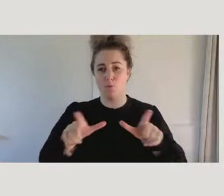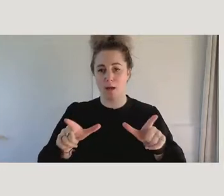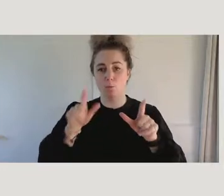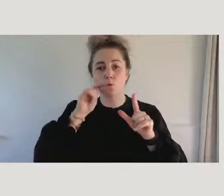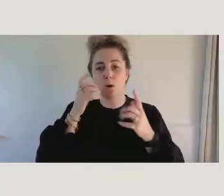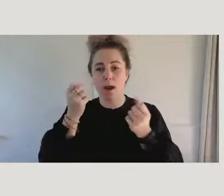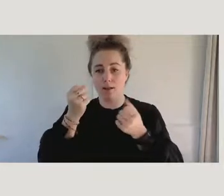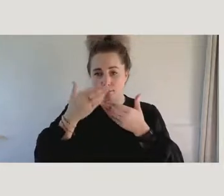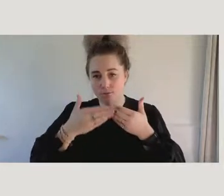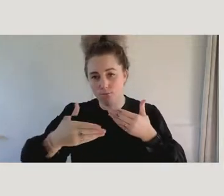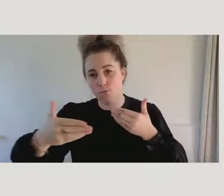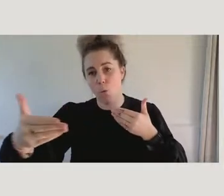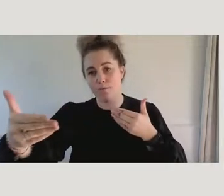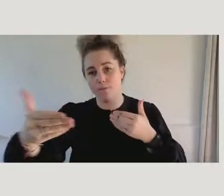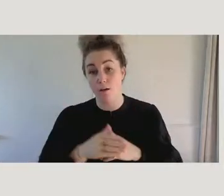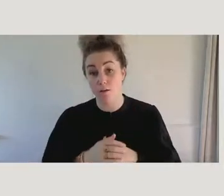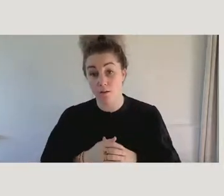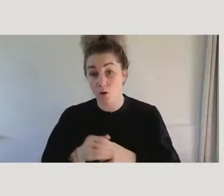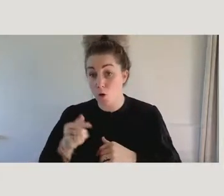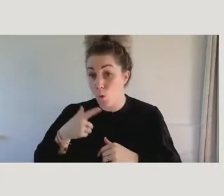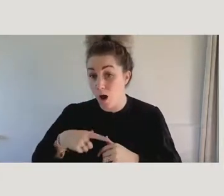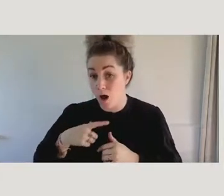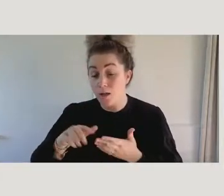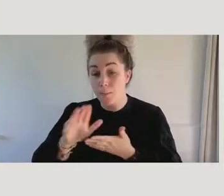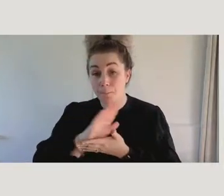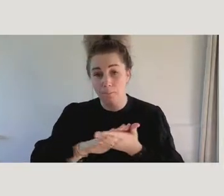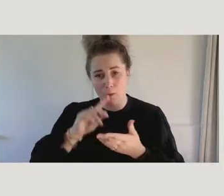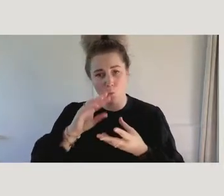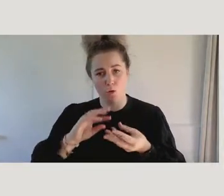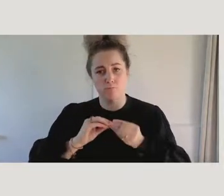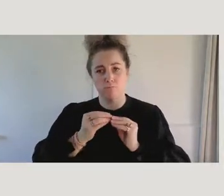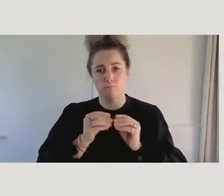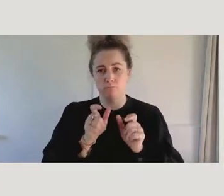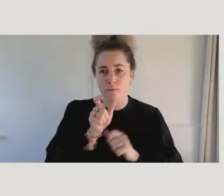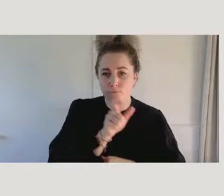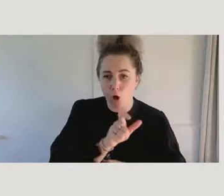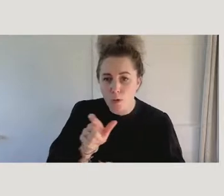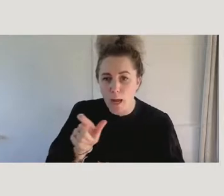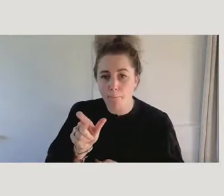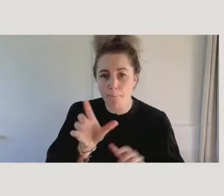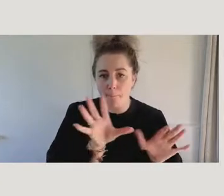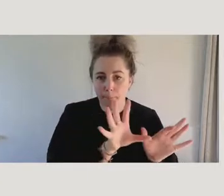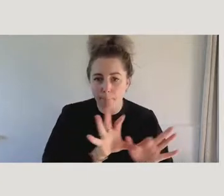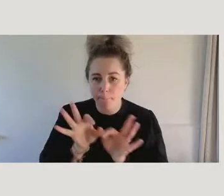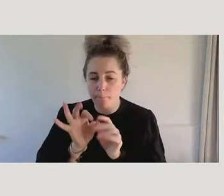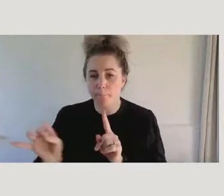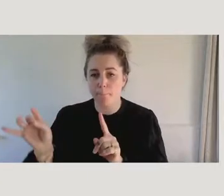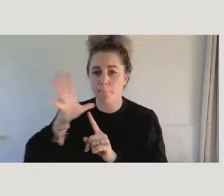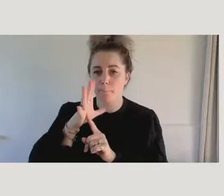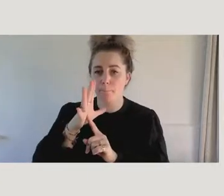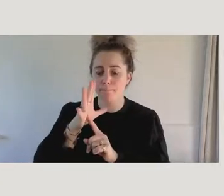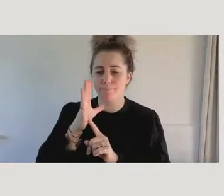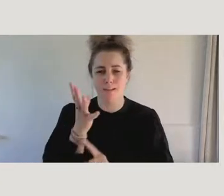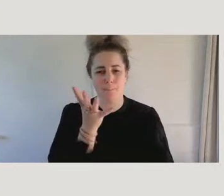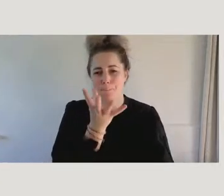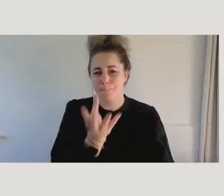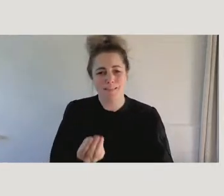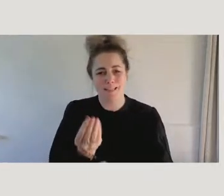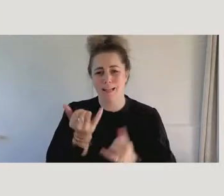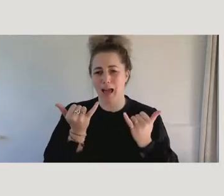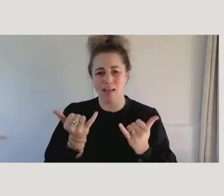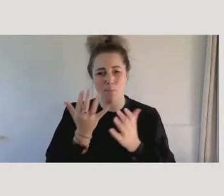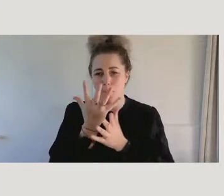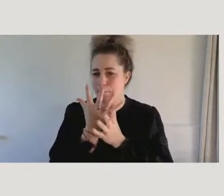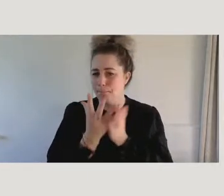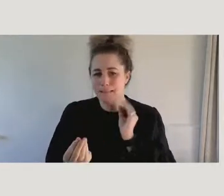forever because what that will do is that to create the vocabulary that is so uh missing today